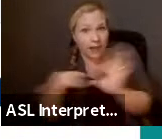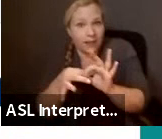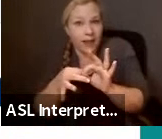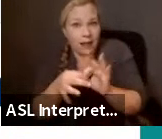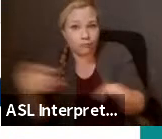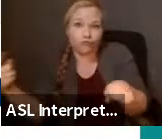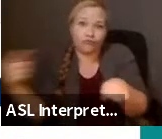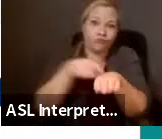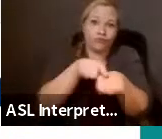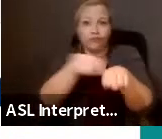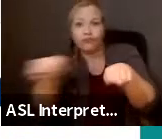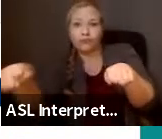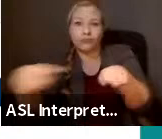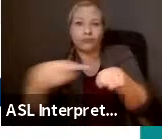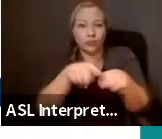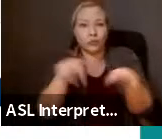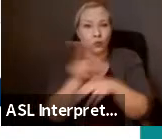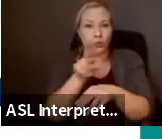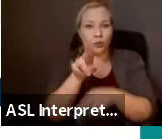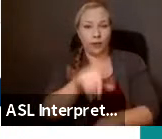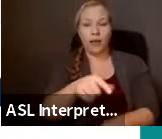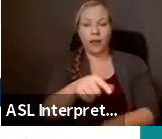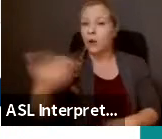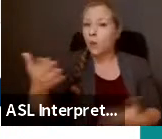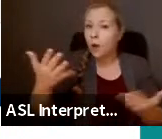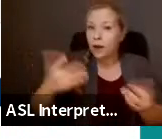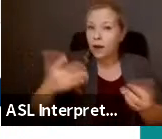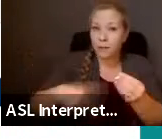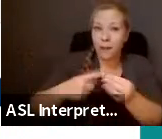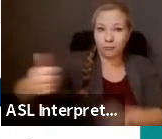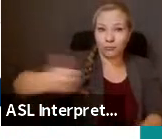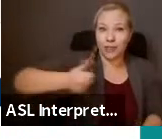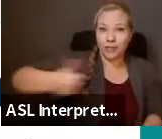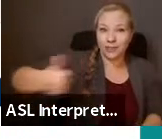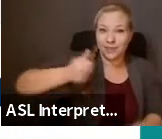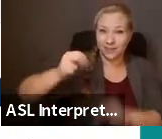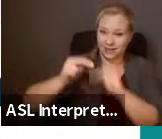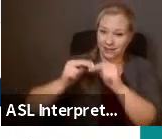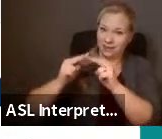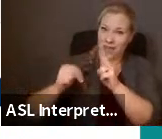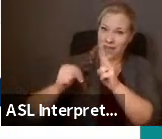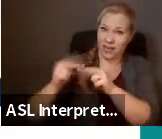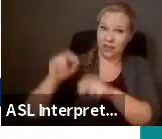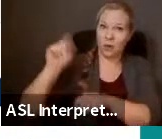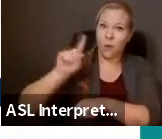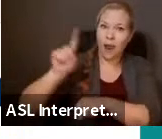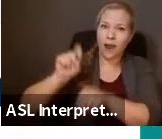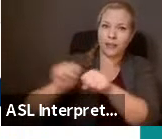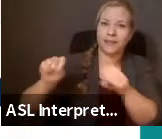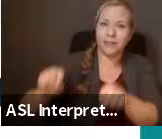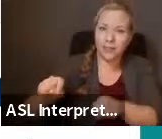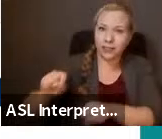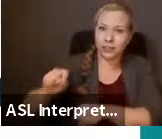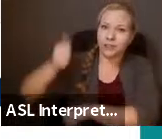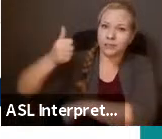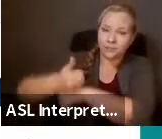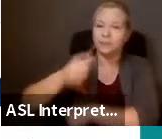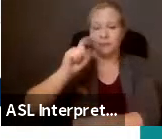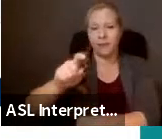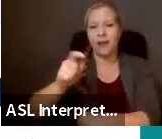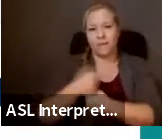we don't know the exact location of the stations quite yet, we know that those connections have to be made as well,